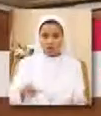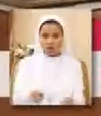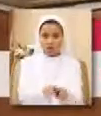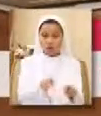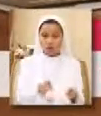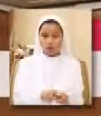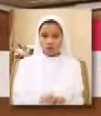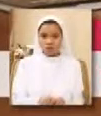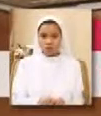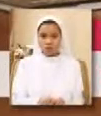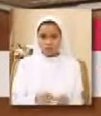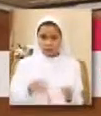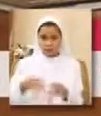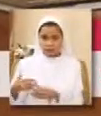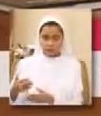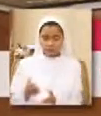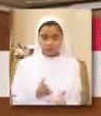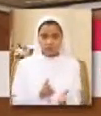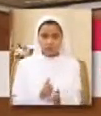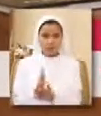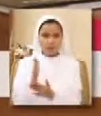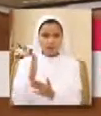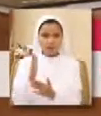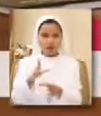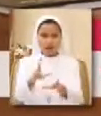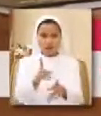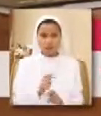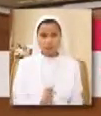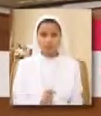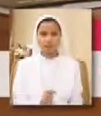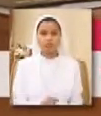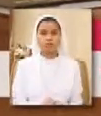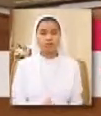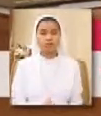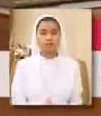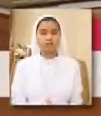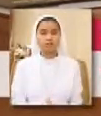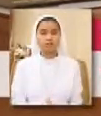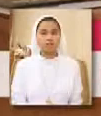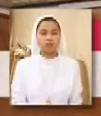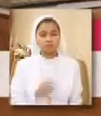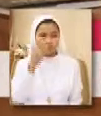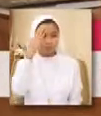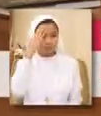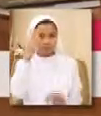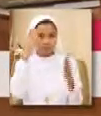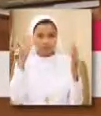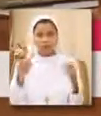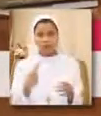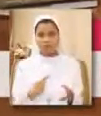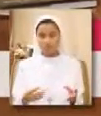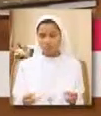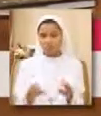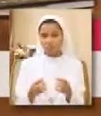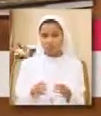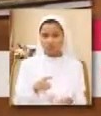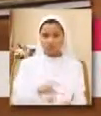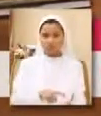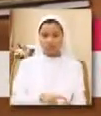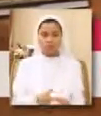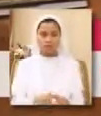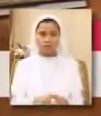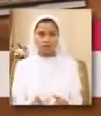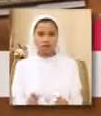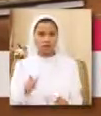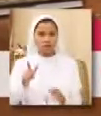to go all through the process of papers, legal, the process. And yeah. Well, no, sister, I wish you would have more time, no? But later on,